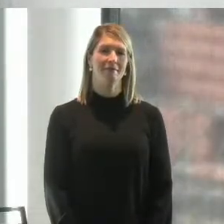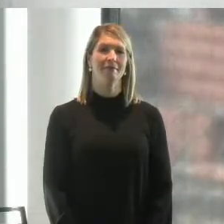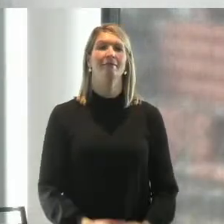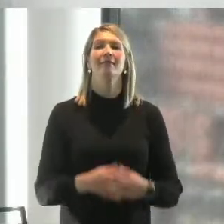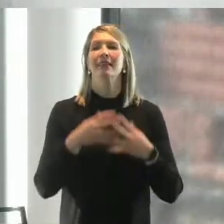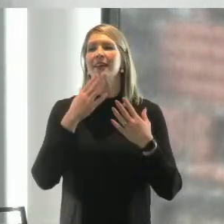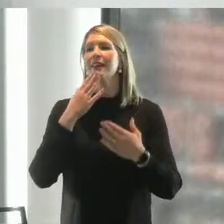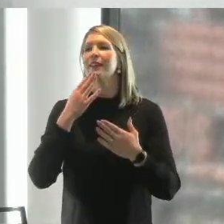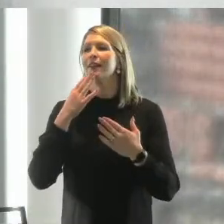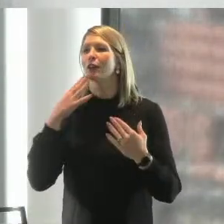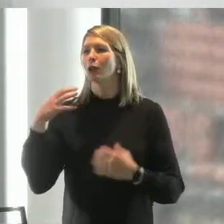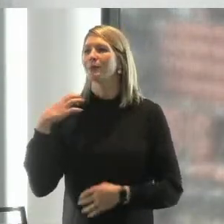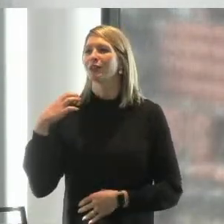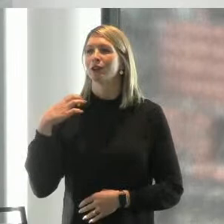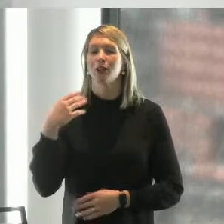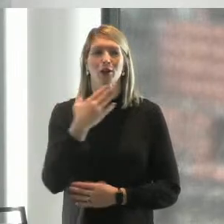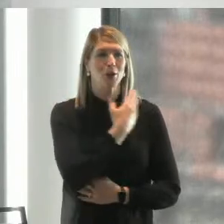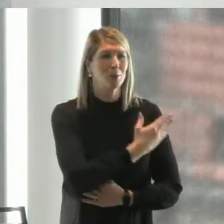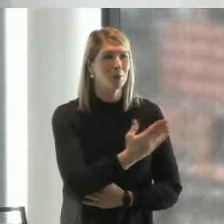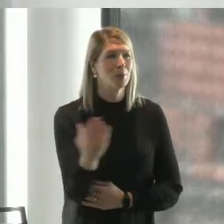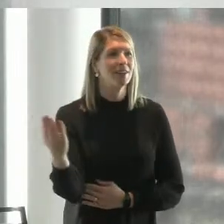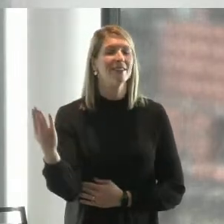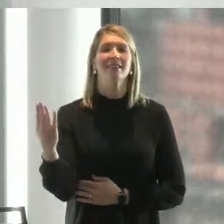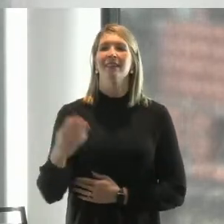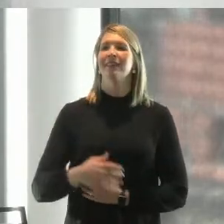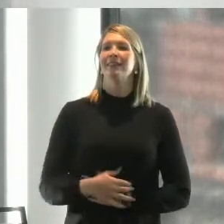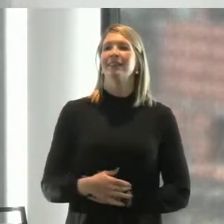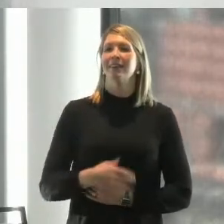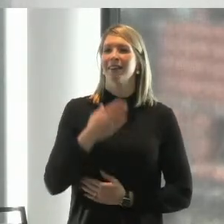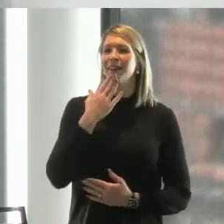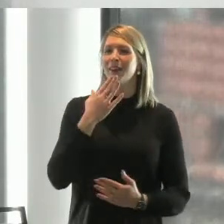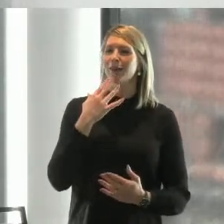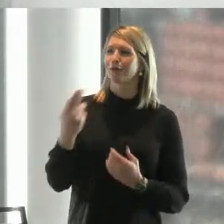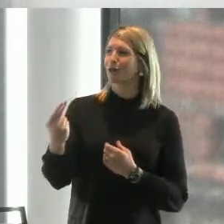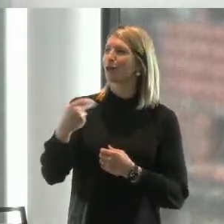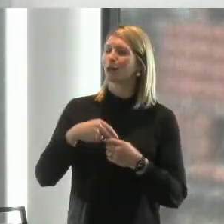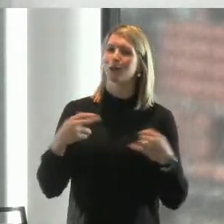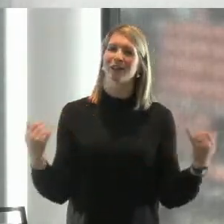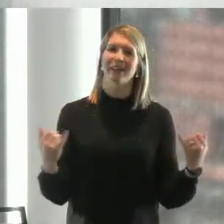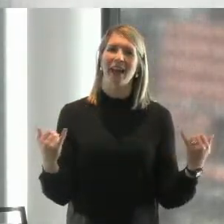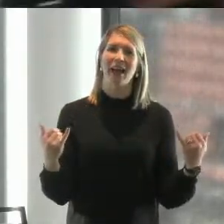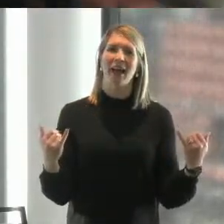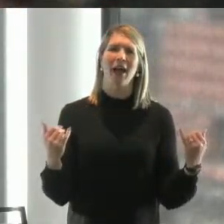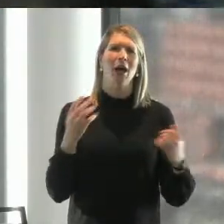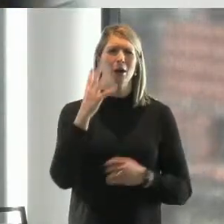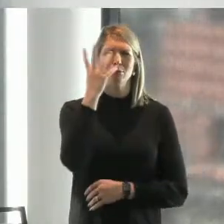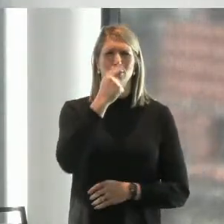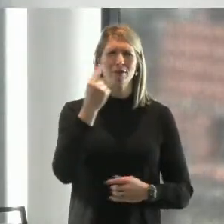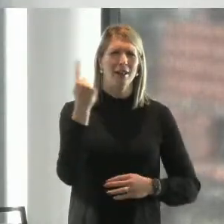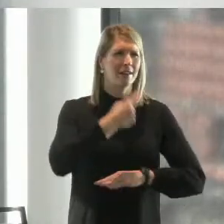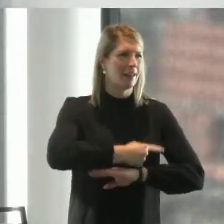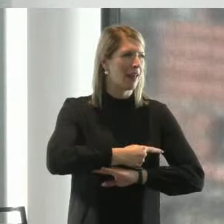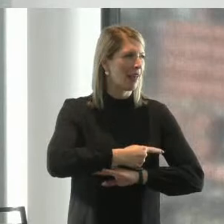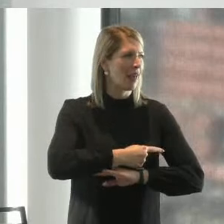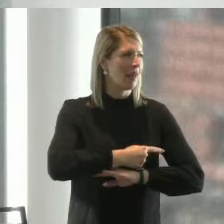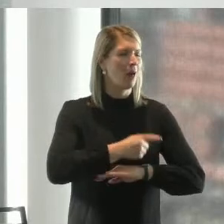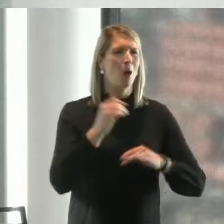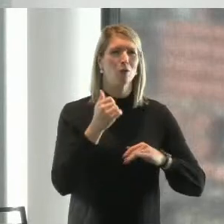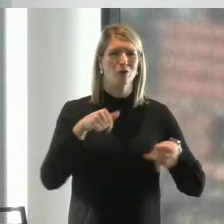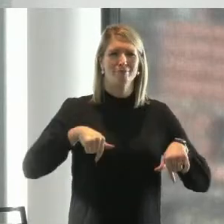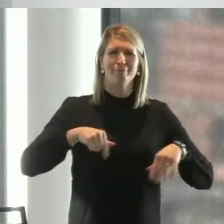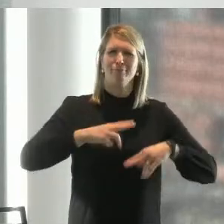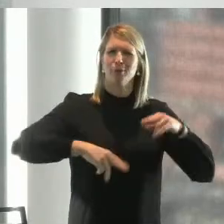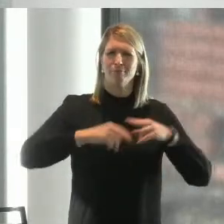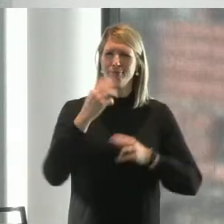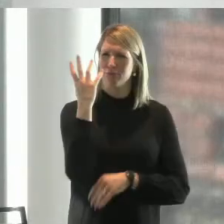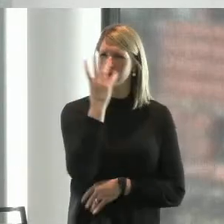Thank you, Minister. Good morning, everyone. Thanks for joining us. It's a beautiful day with a beautiful backdrop here. It's always a pleasure to be